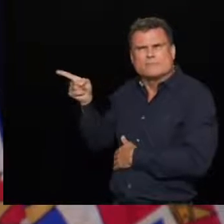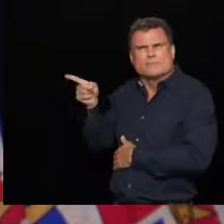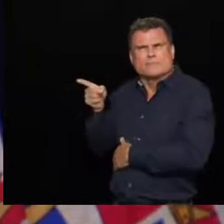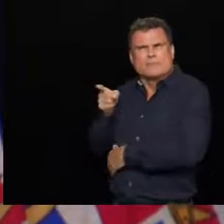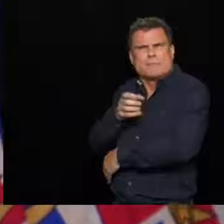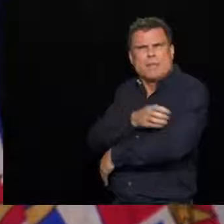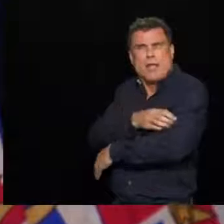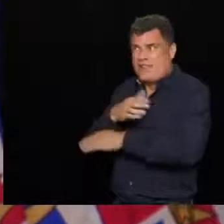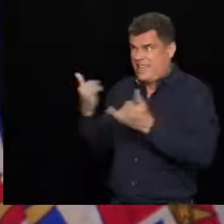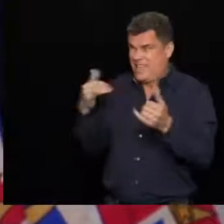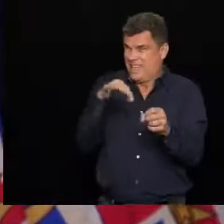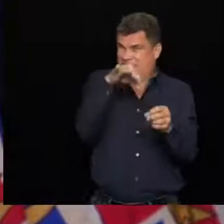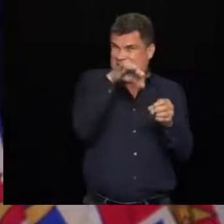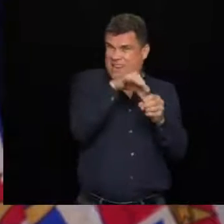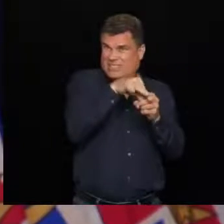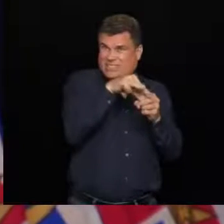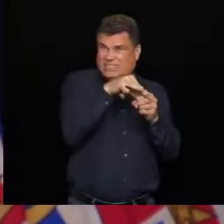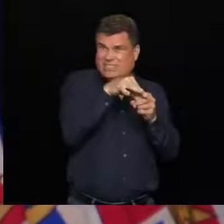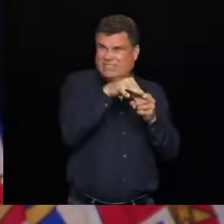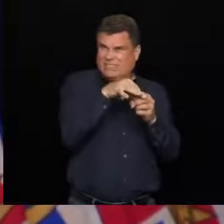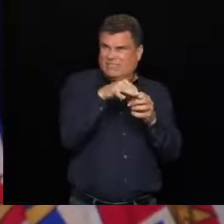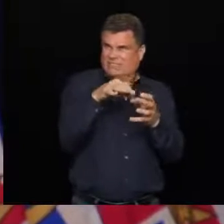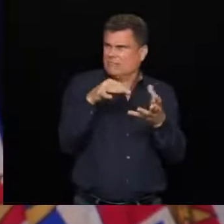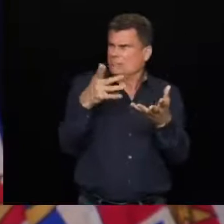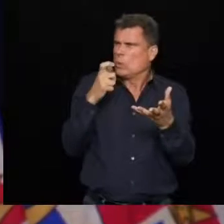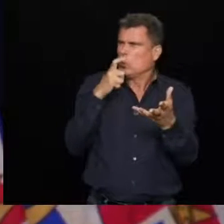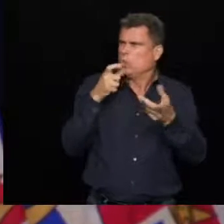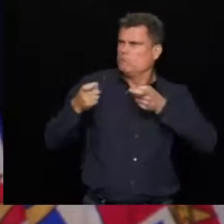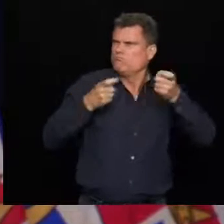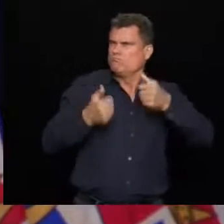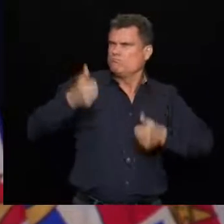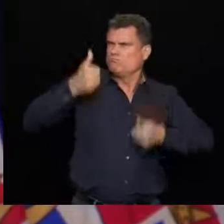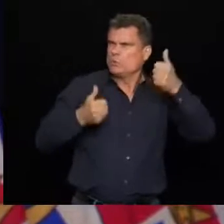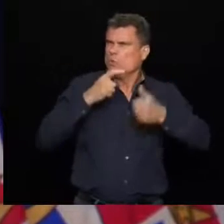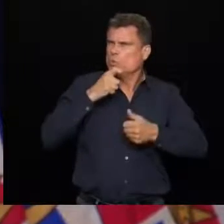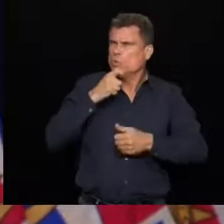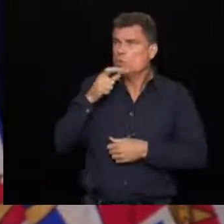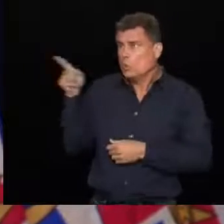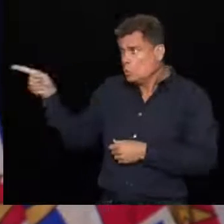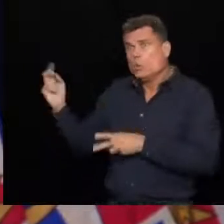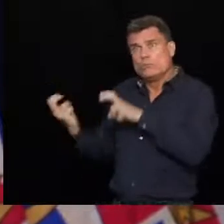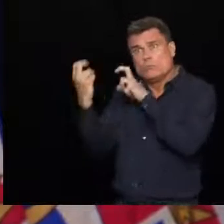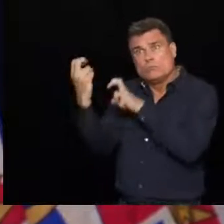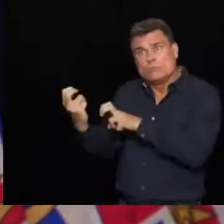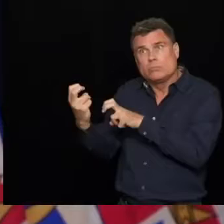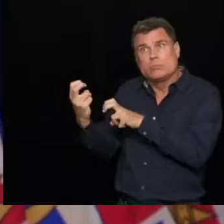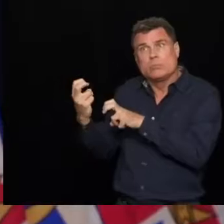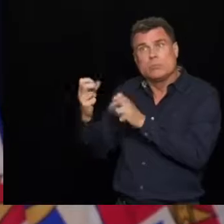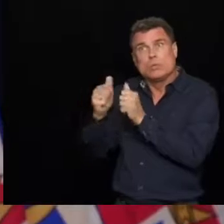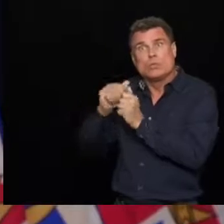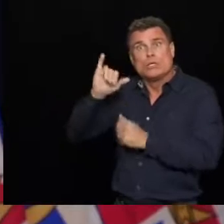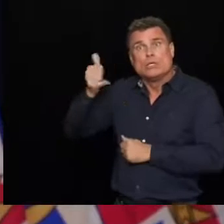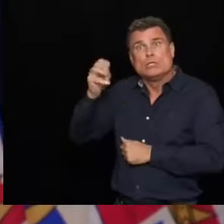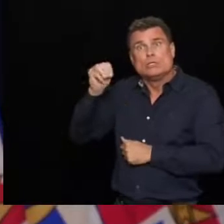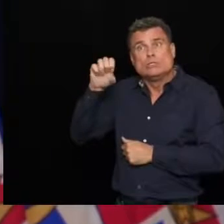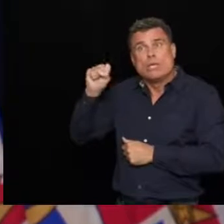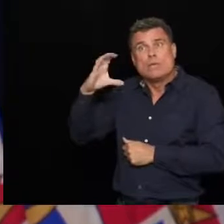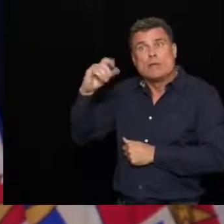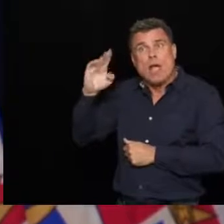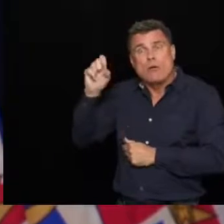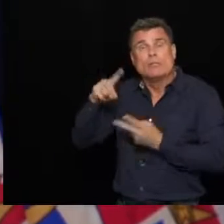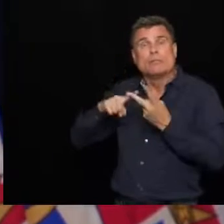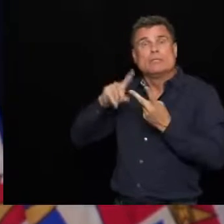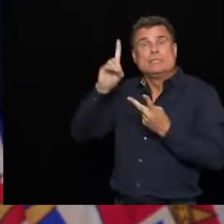be briefing daily with Carol James and Adrian Dix, and decisions that you make now must be go through those